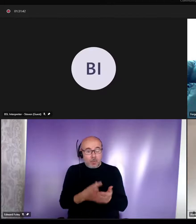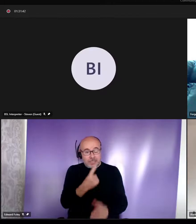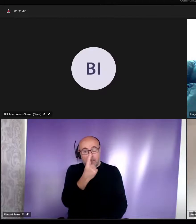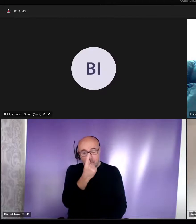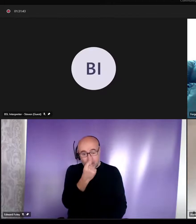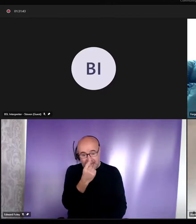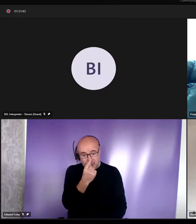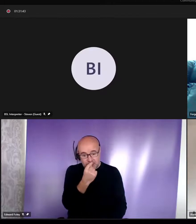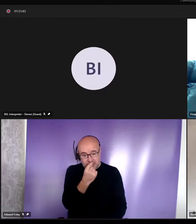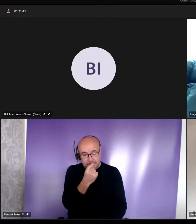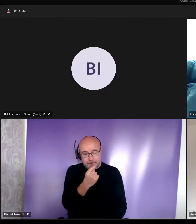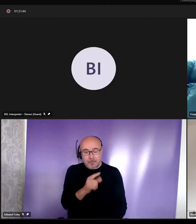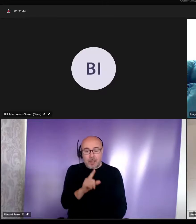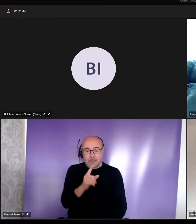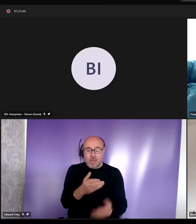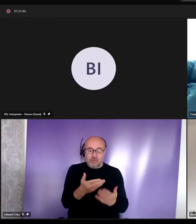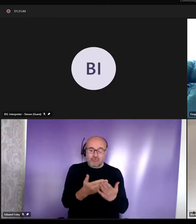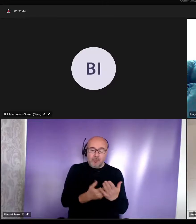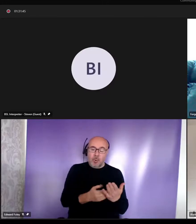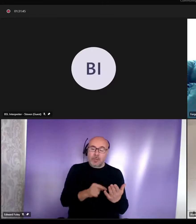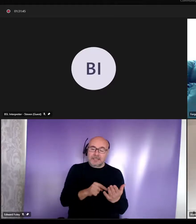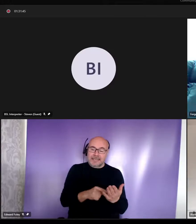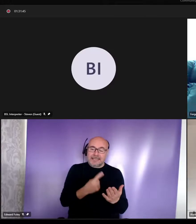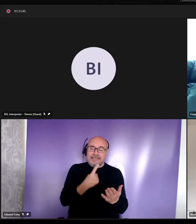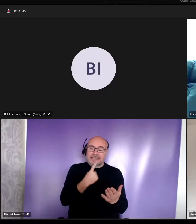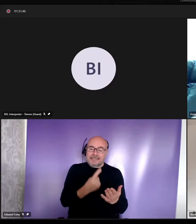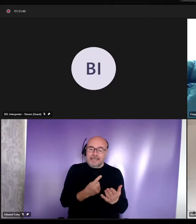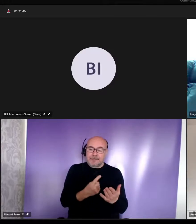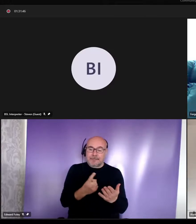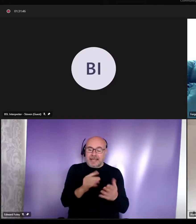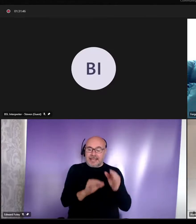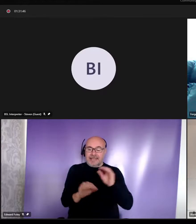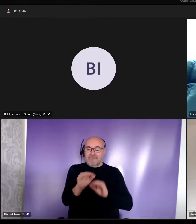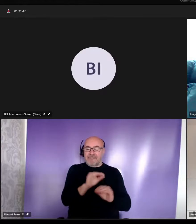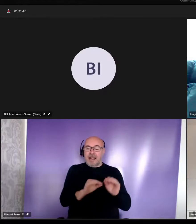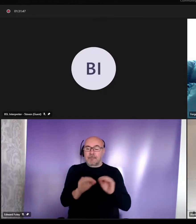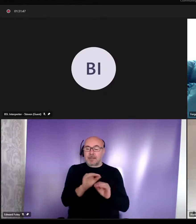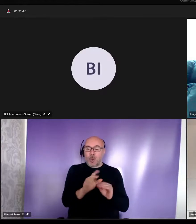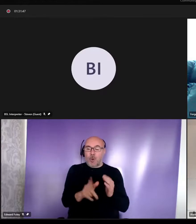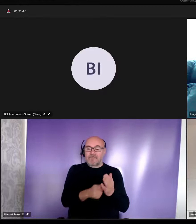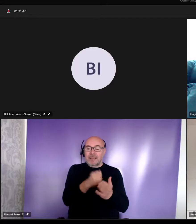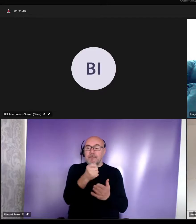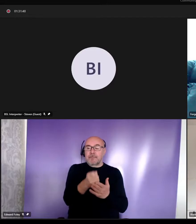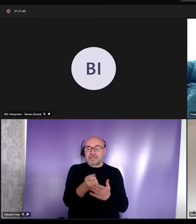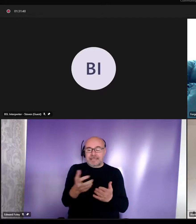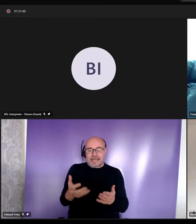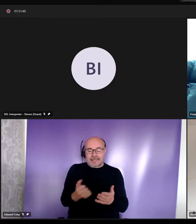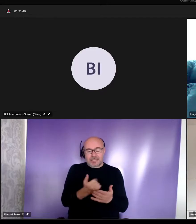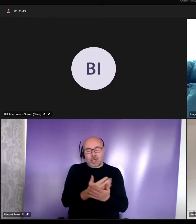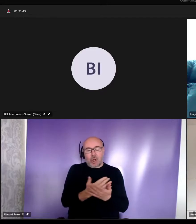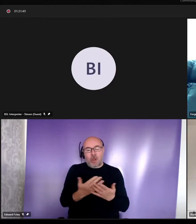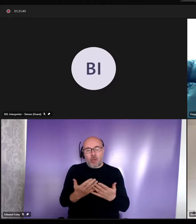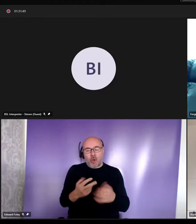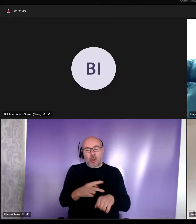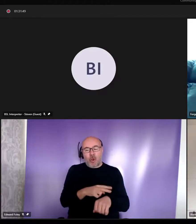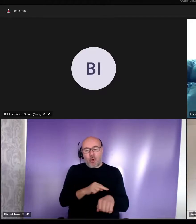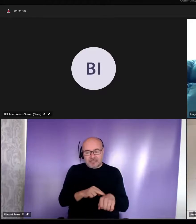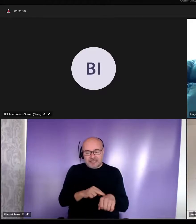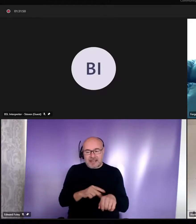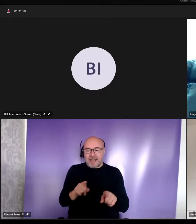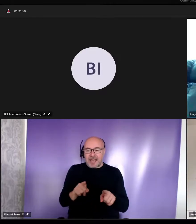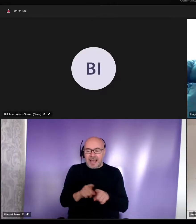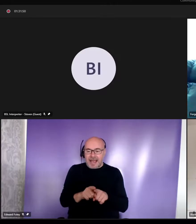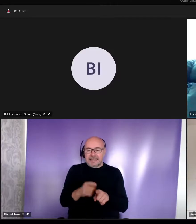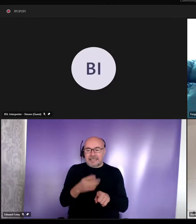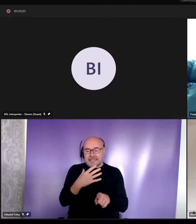However, the report does explain that development of the bids is very resource intensive and requires officer capacity to support all